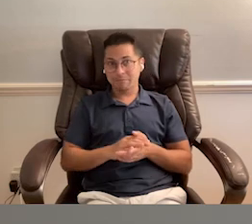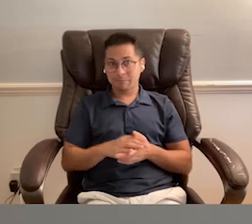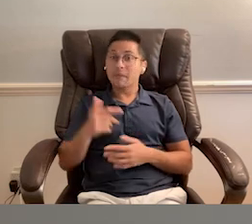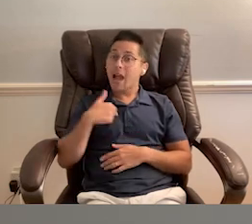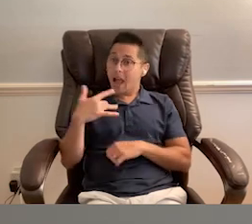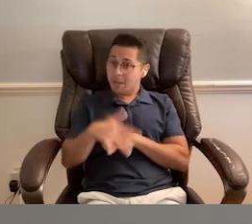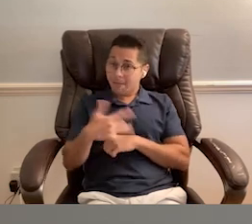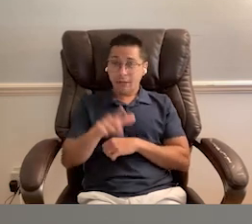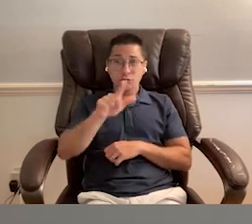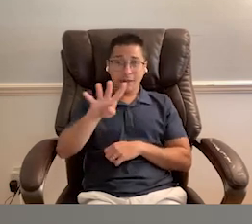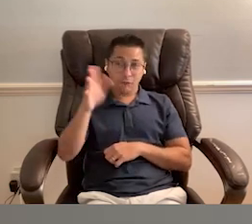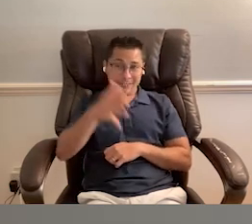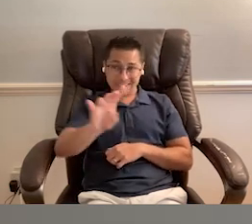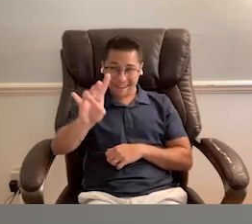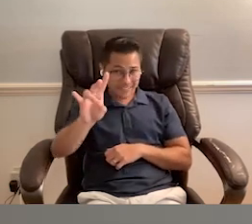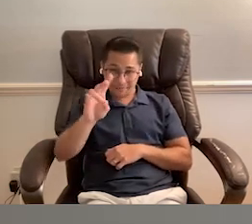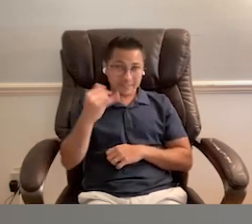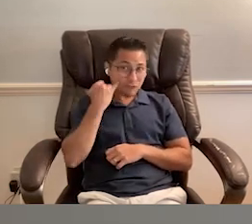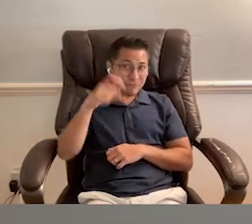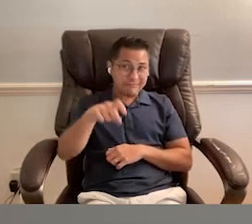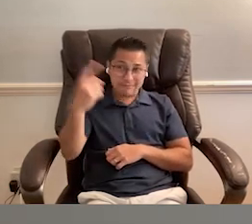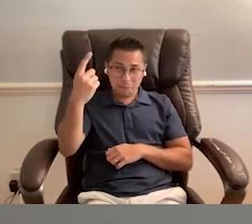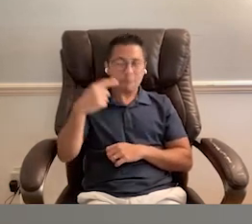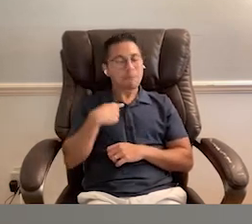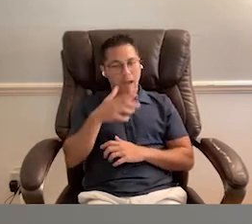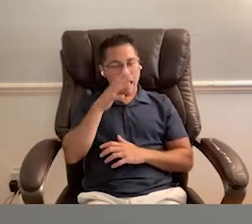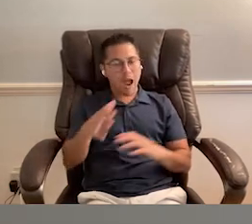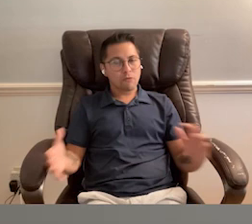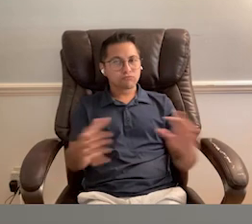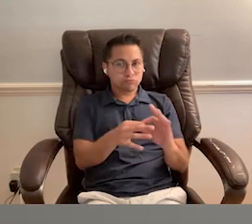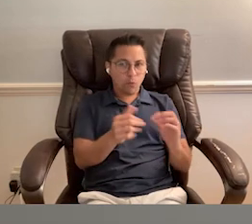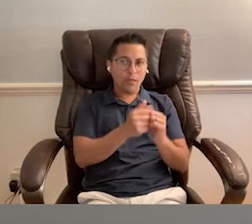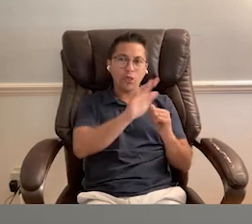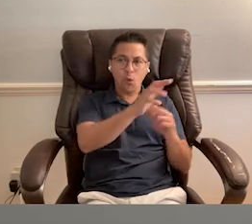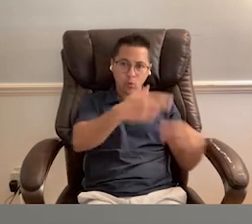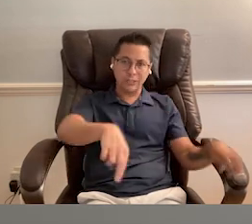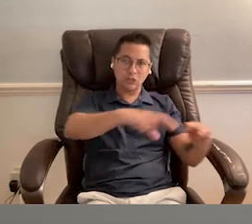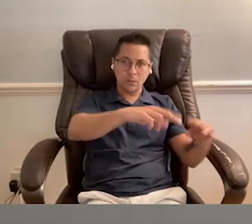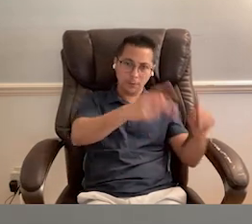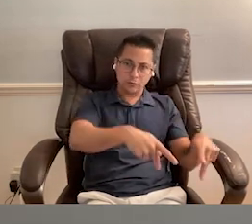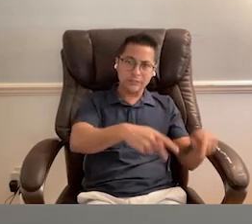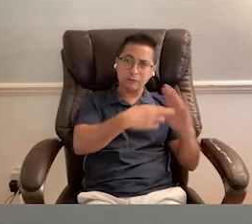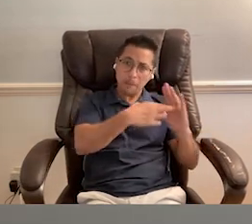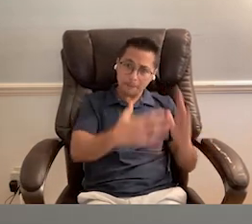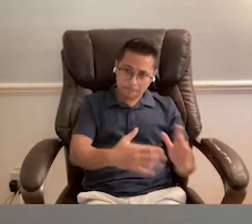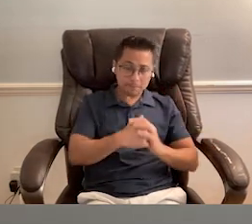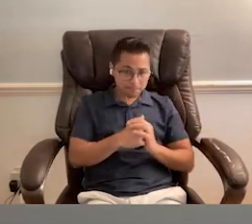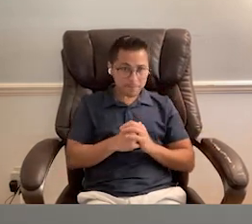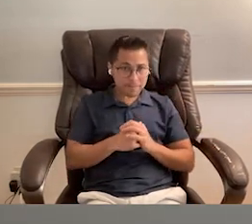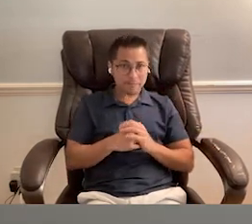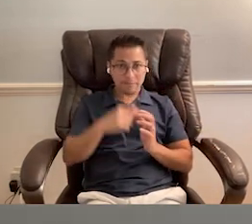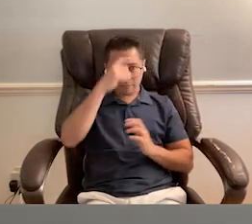I'm available 24/7 on my phone if you need anything. But I'm going to hook you up with your regional person, so because